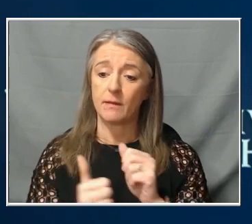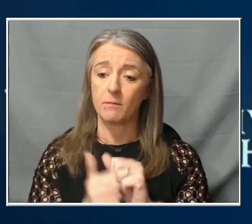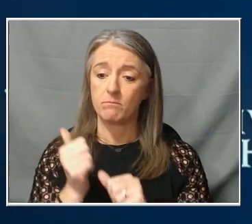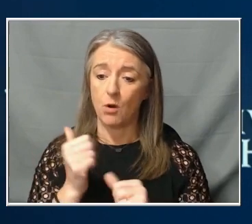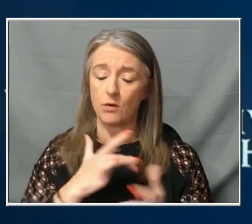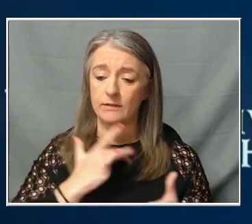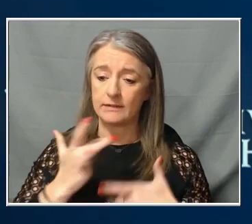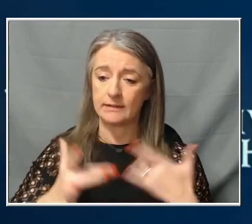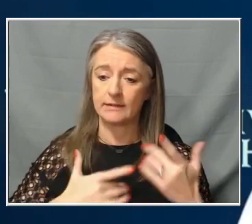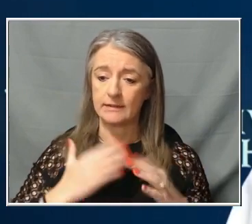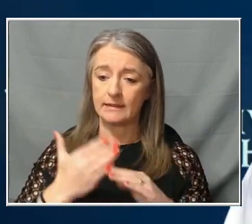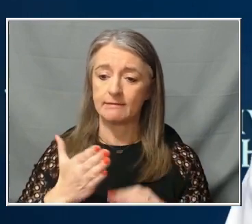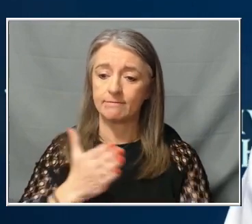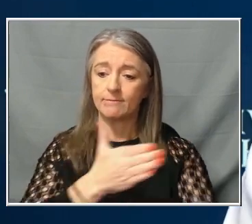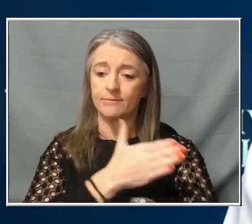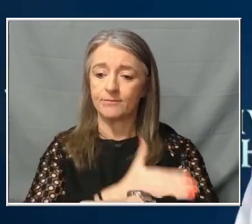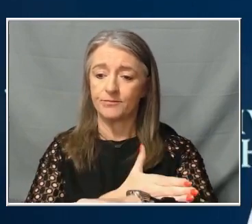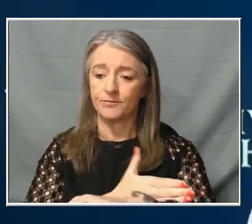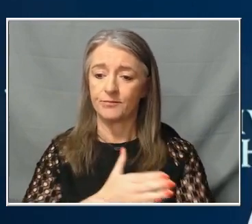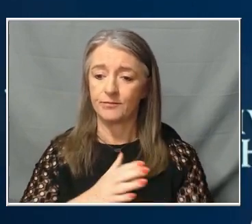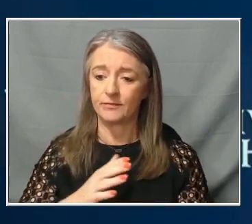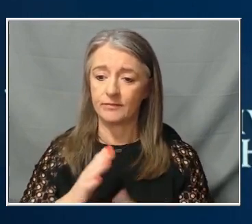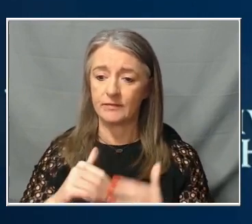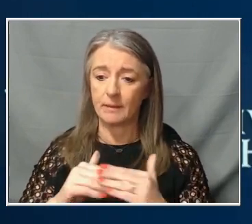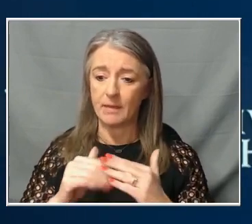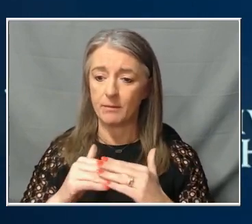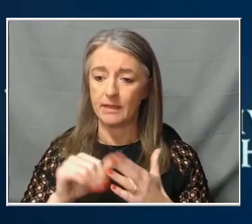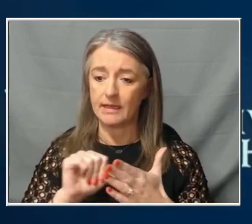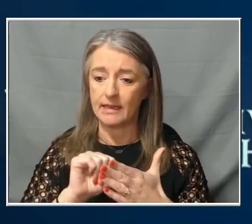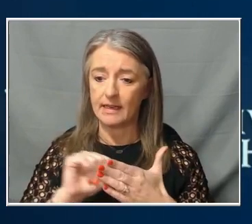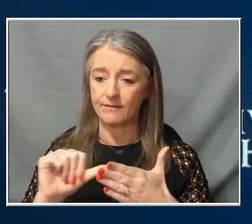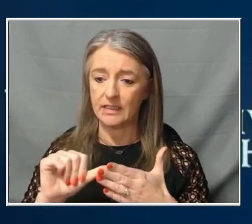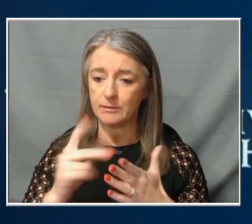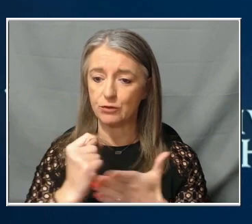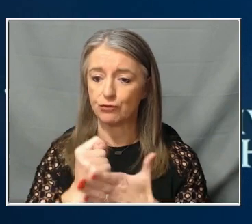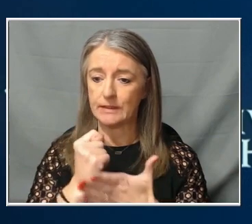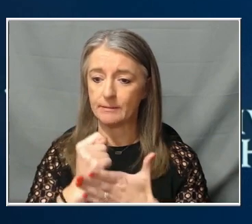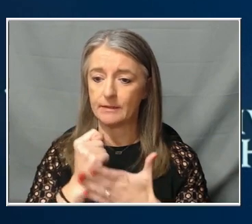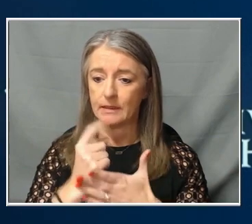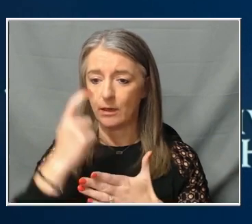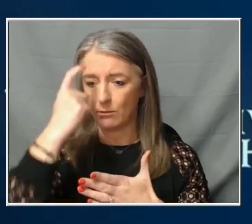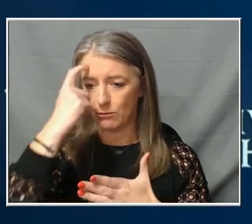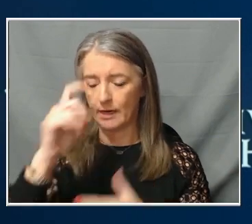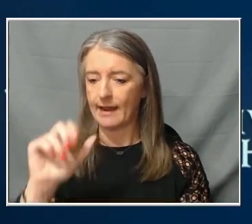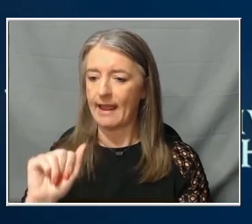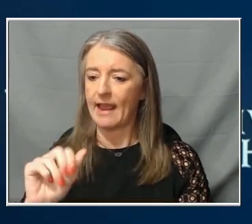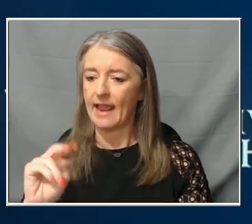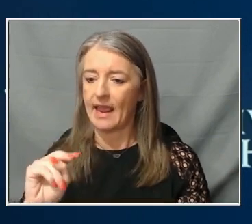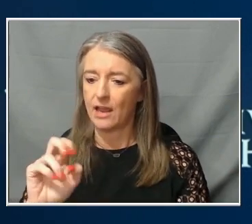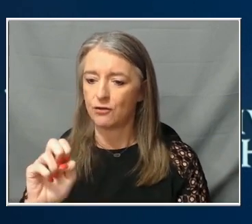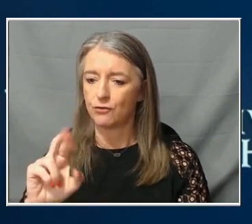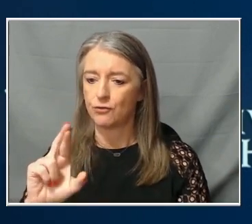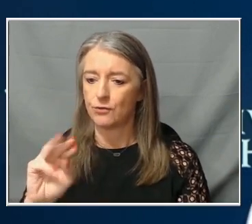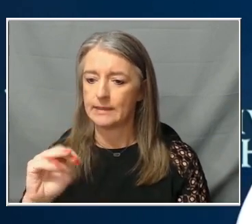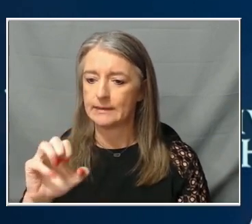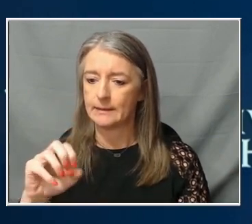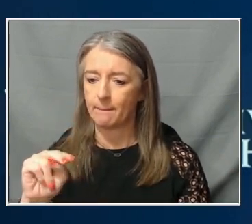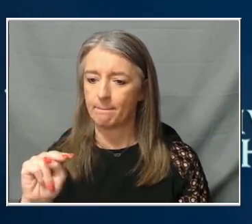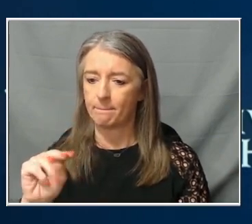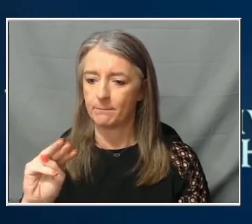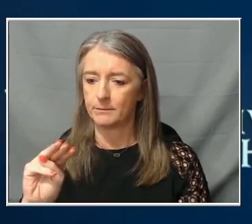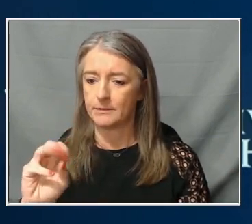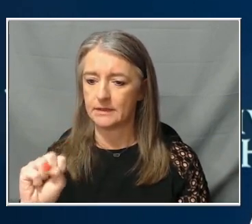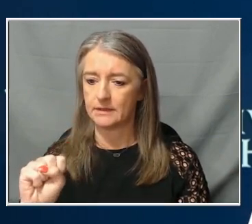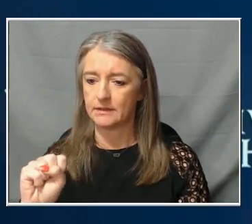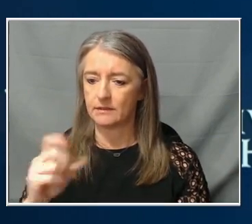exciting advance has been the minimally invasive treatment of brain aneurysms. So when I was trained, we